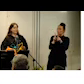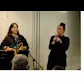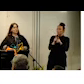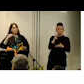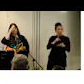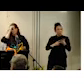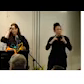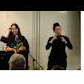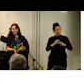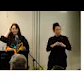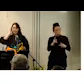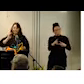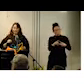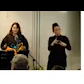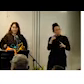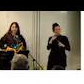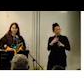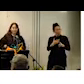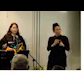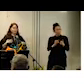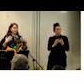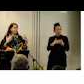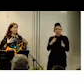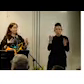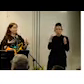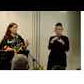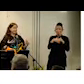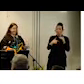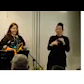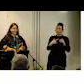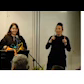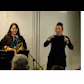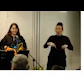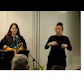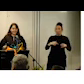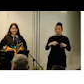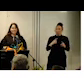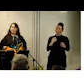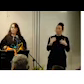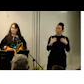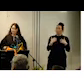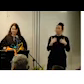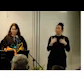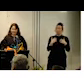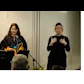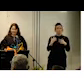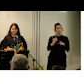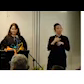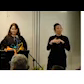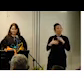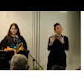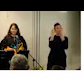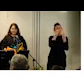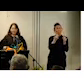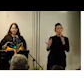I'm focusing on two emerging risk factors that we're just beginning to understand, and that is sleep disturbance and chronic